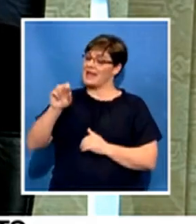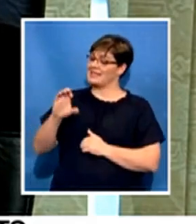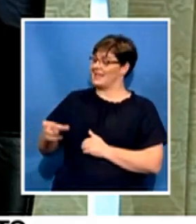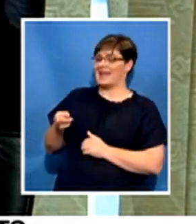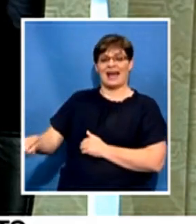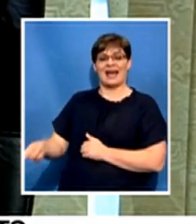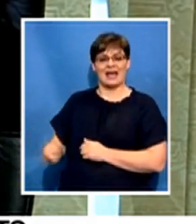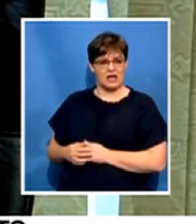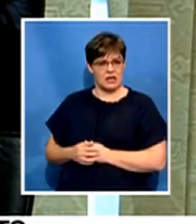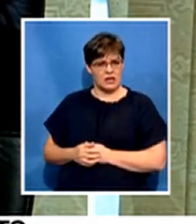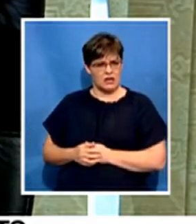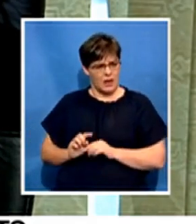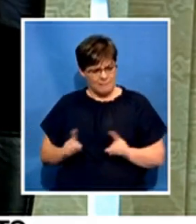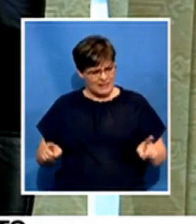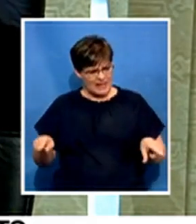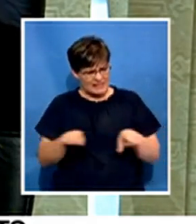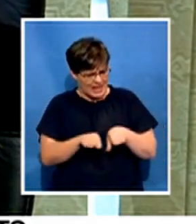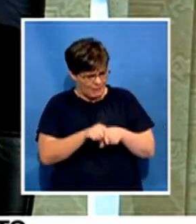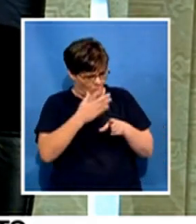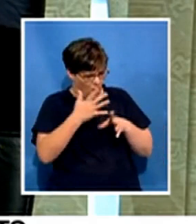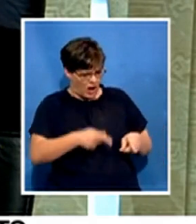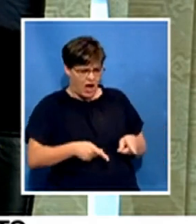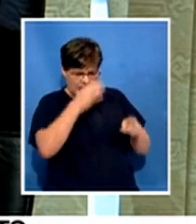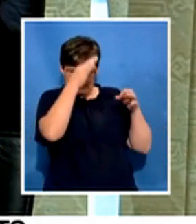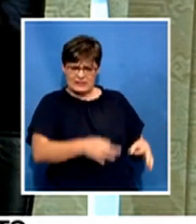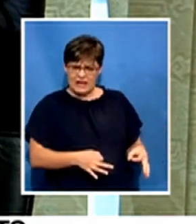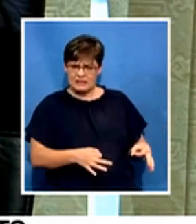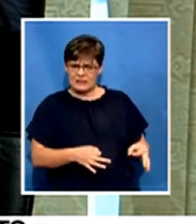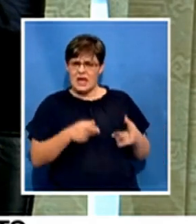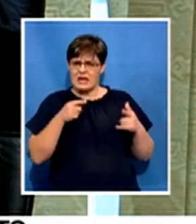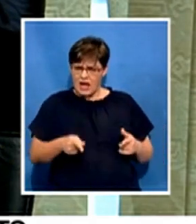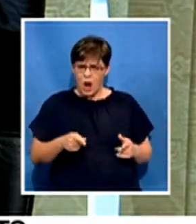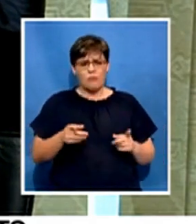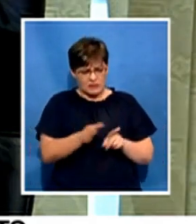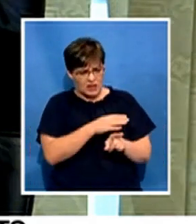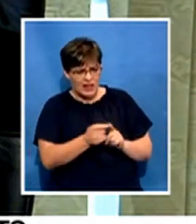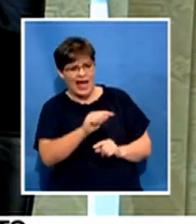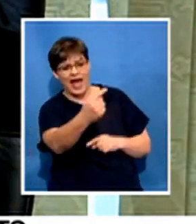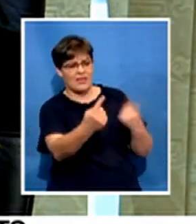workers that took that decision must go and convince others when they themselves may not be convinced.